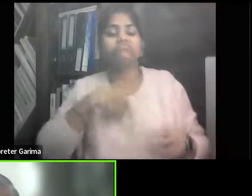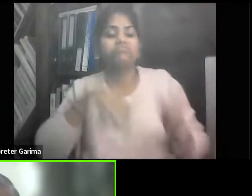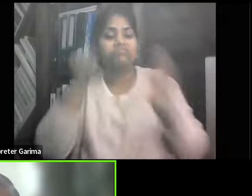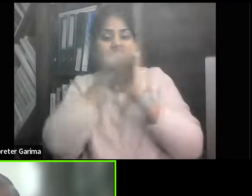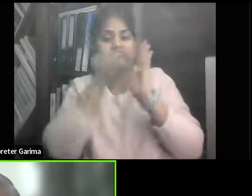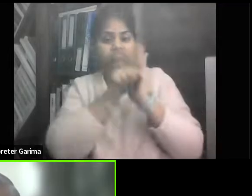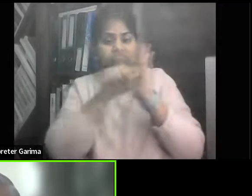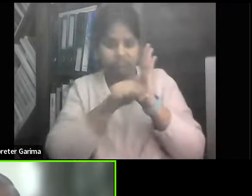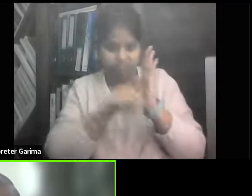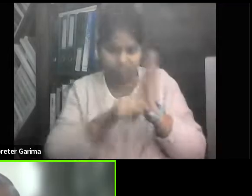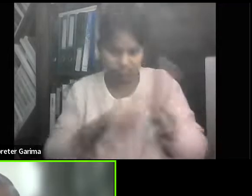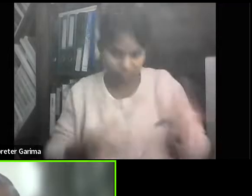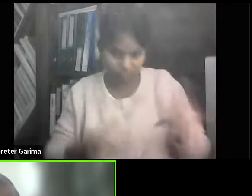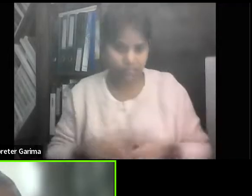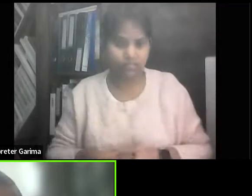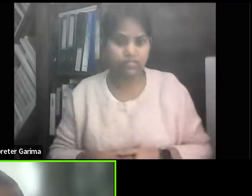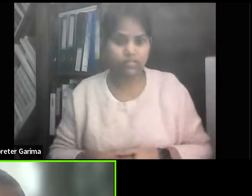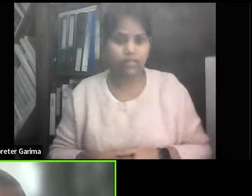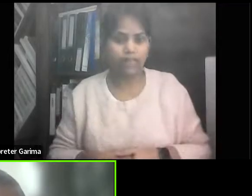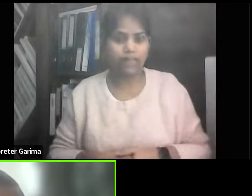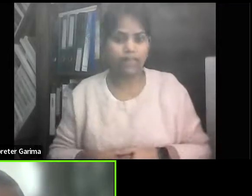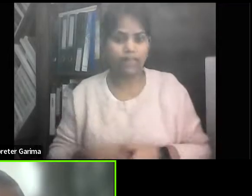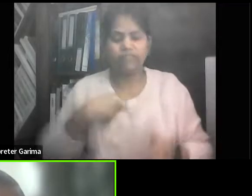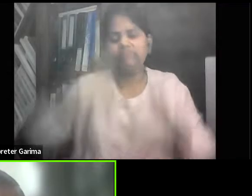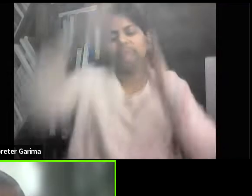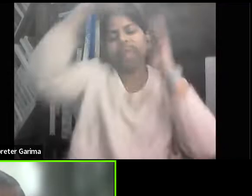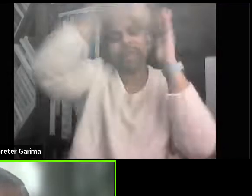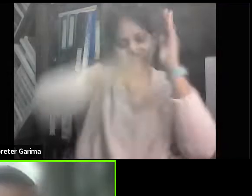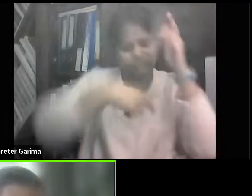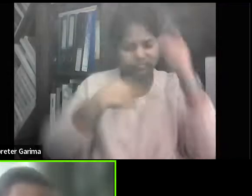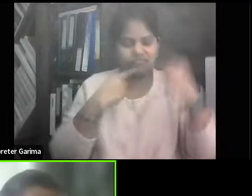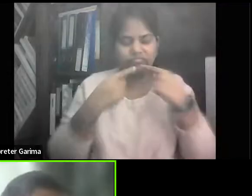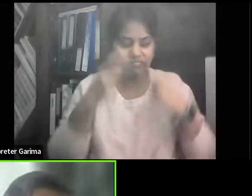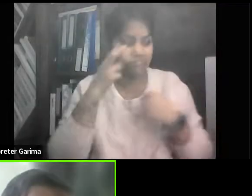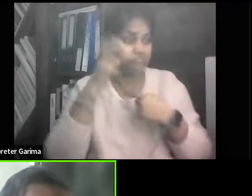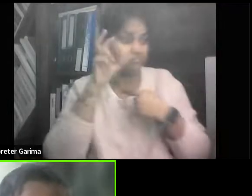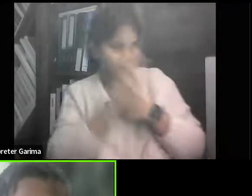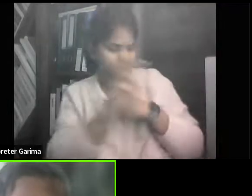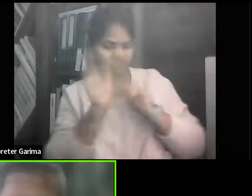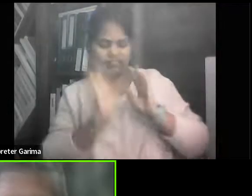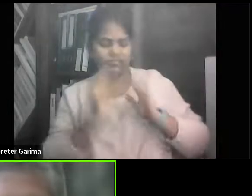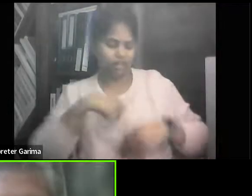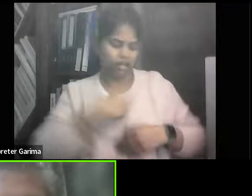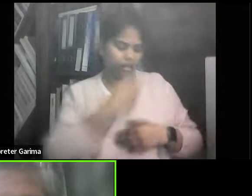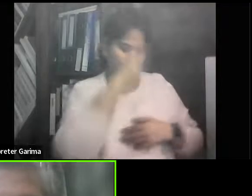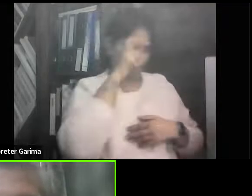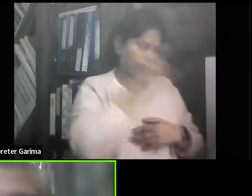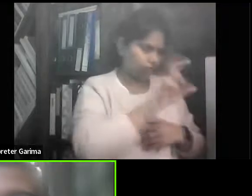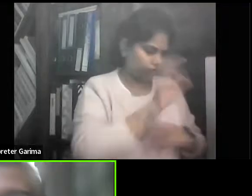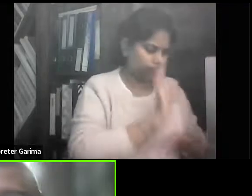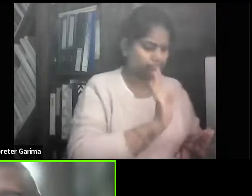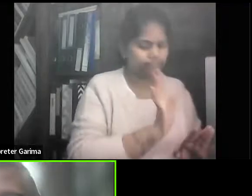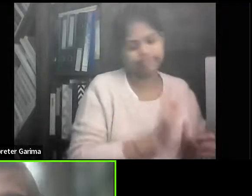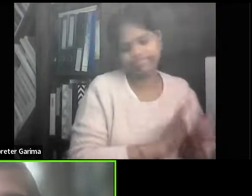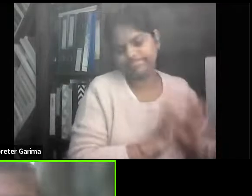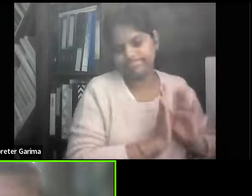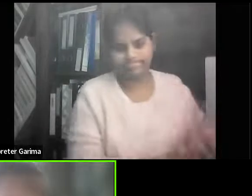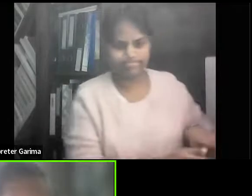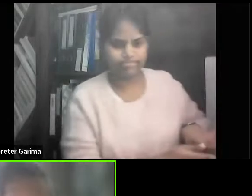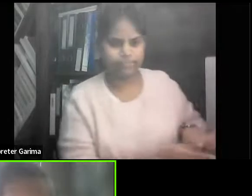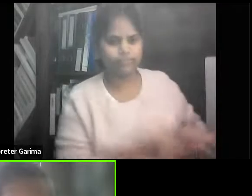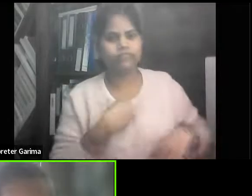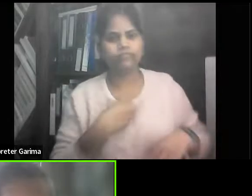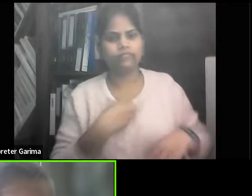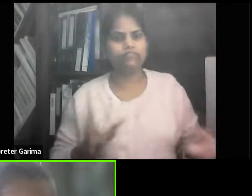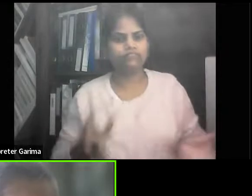I do not want to go deep into my own observations about the play. I leave that for my concluding remarks.